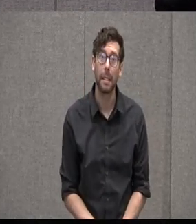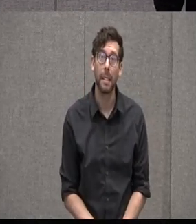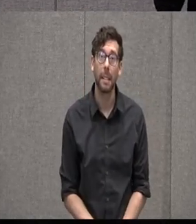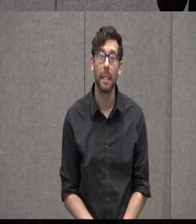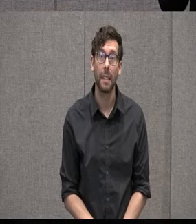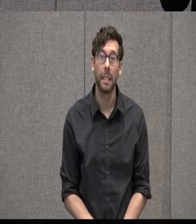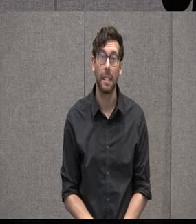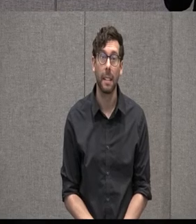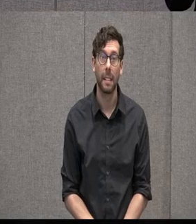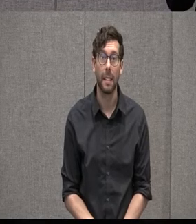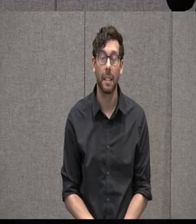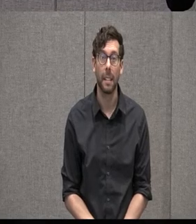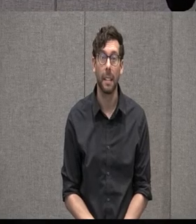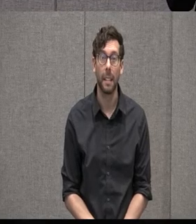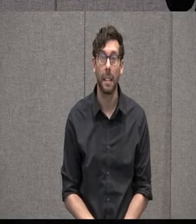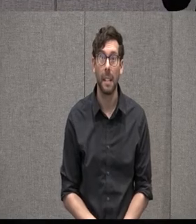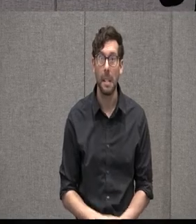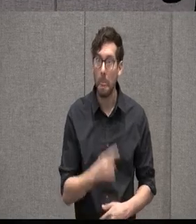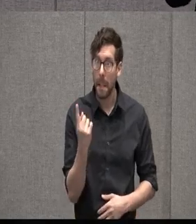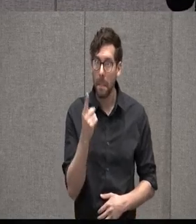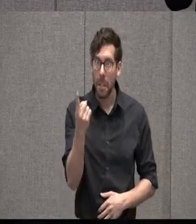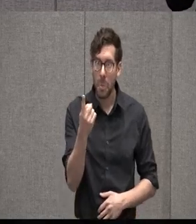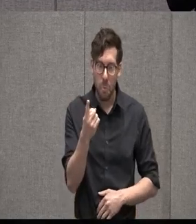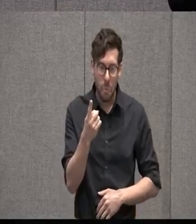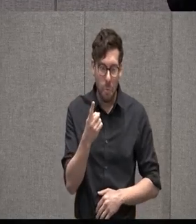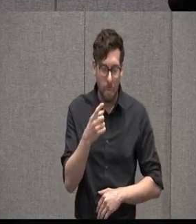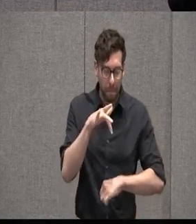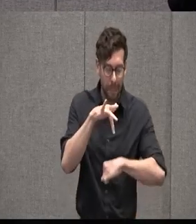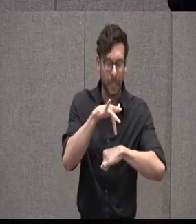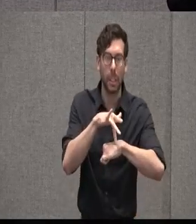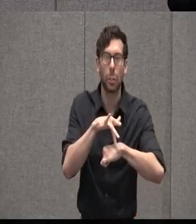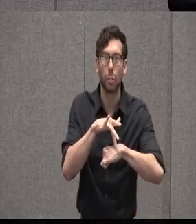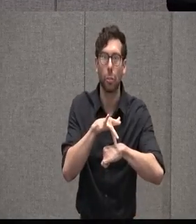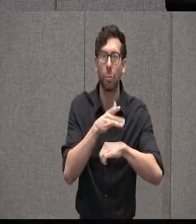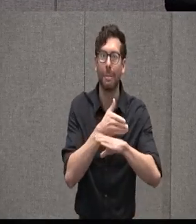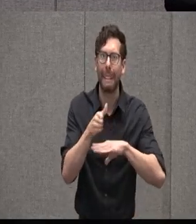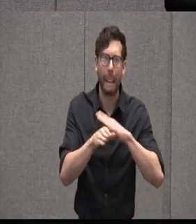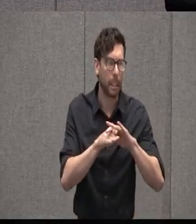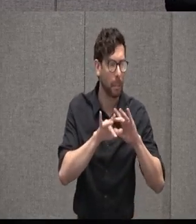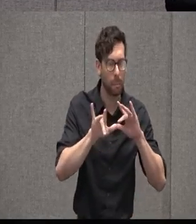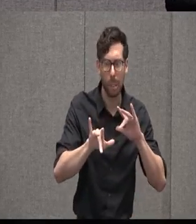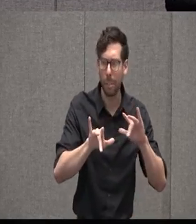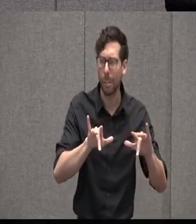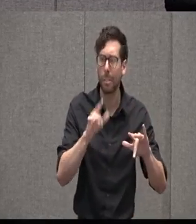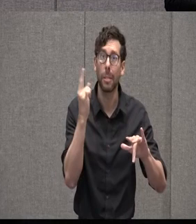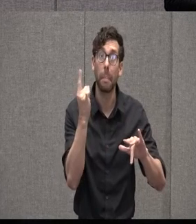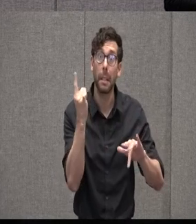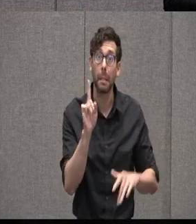And is there anything that you are touching or feeling with your hands right now?